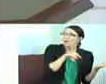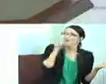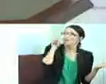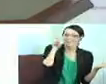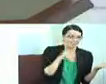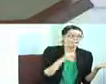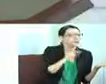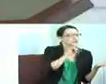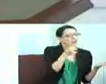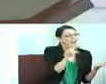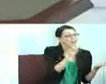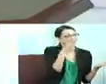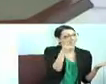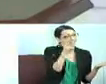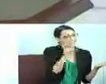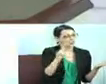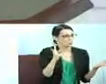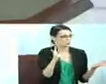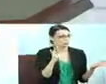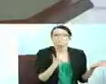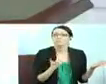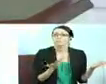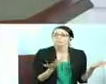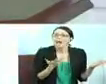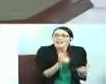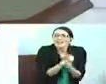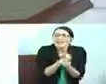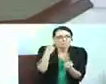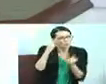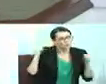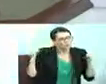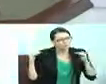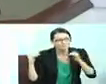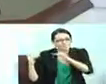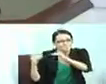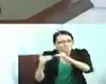17:3, and a love for all people,